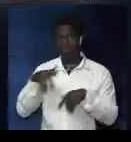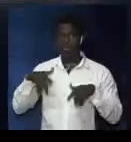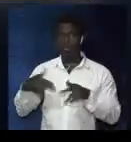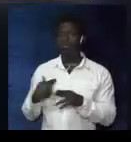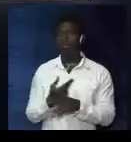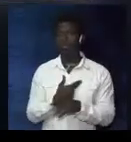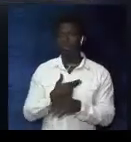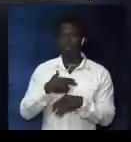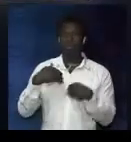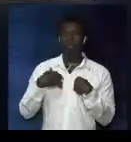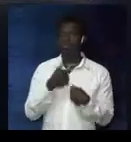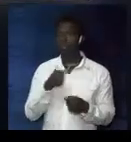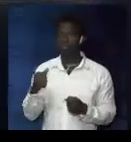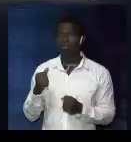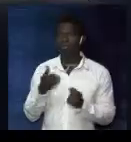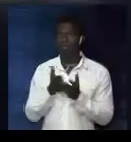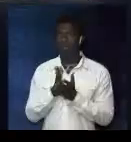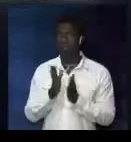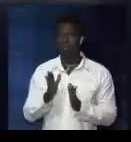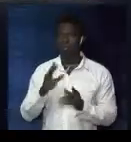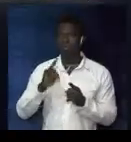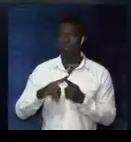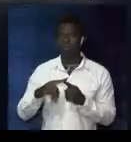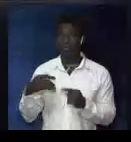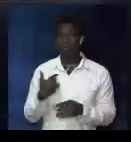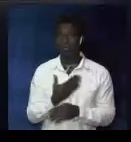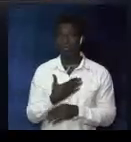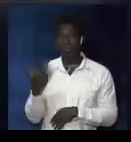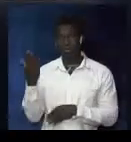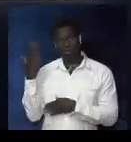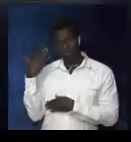a correction to our previous homework.